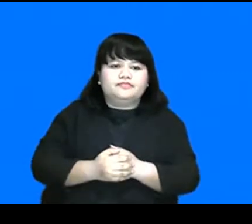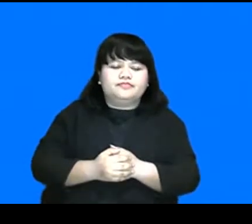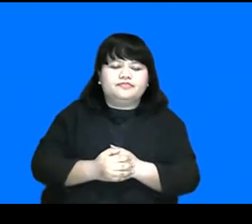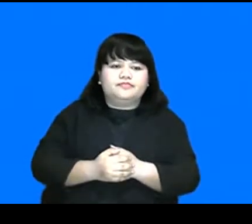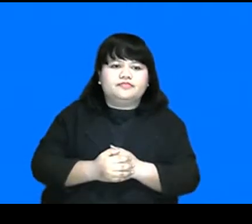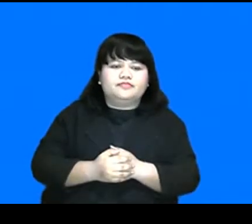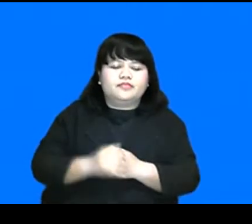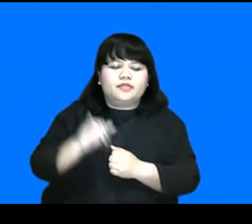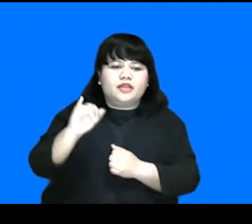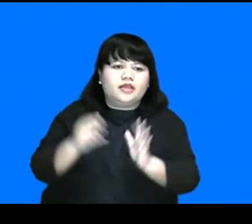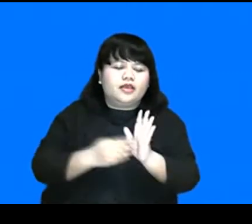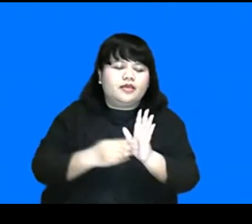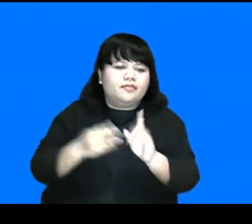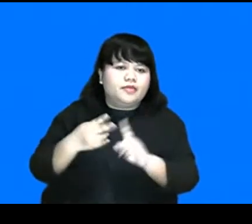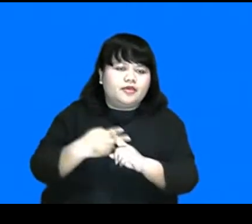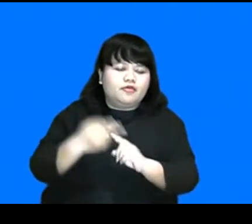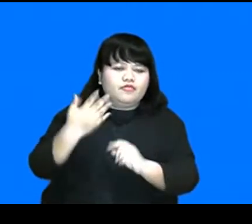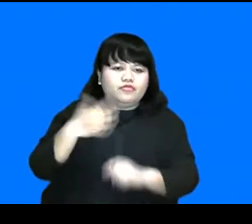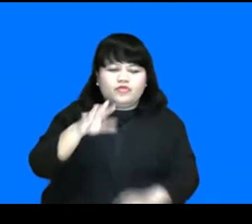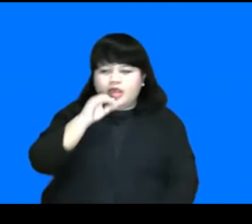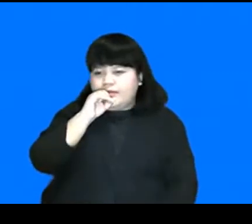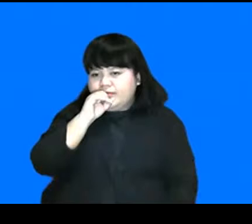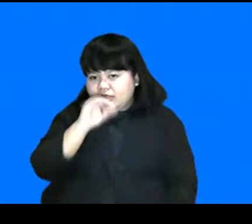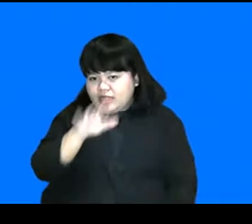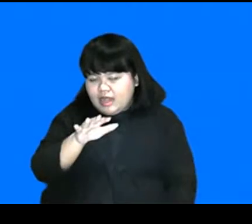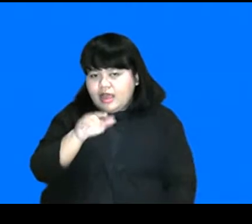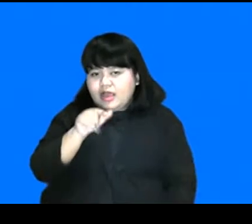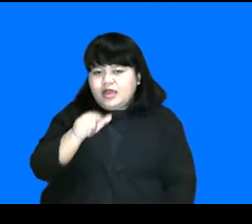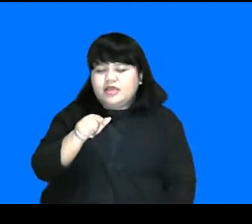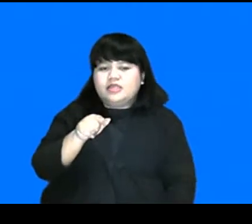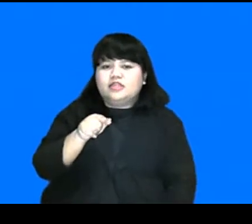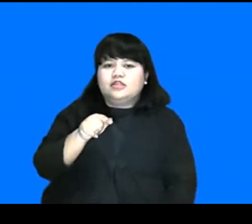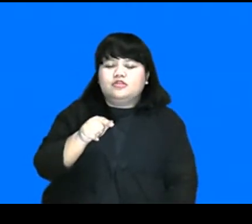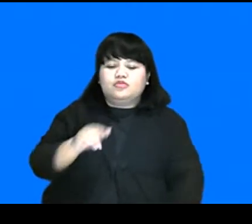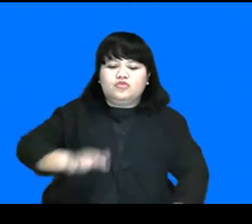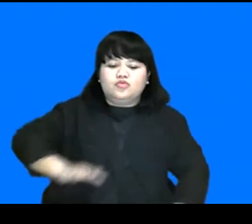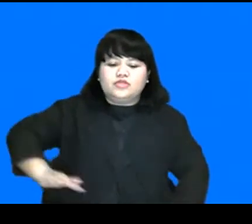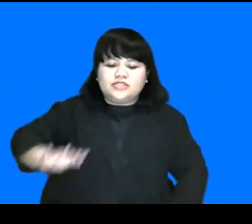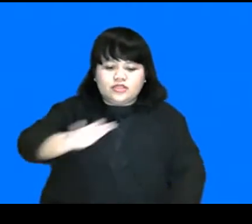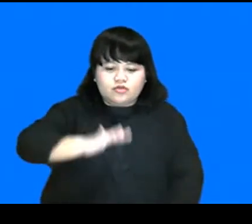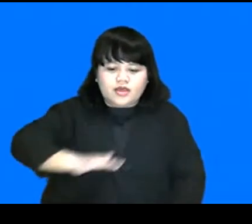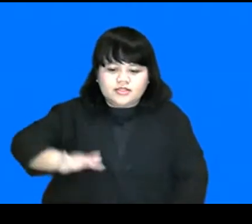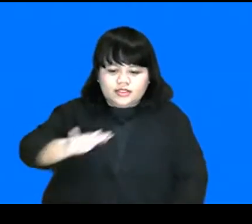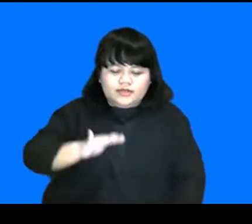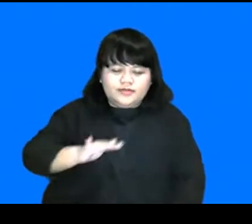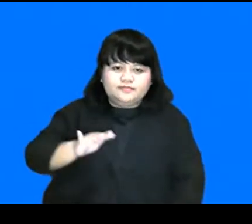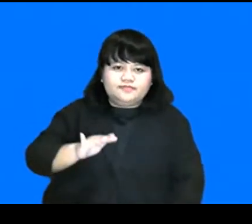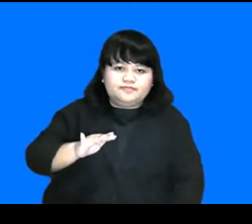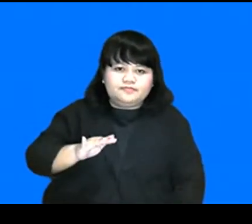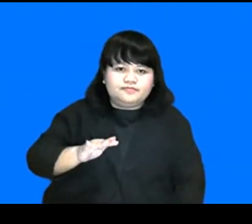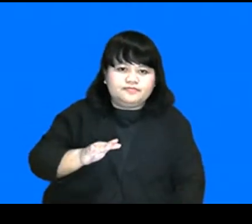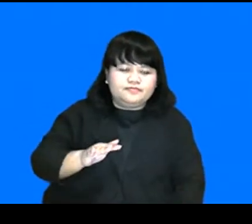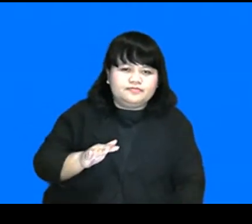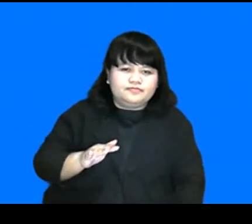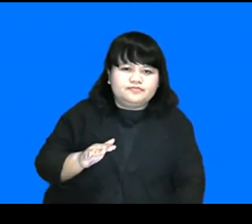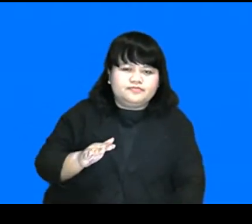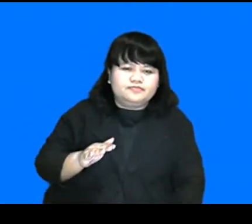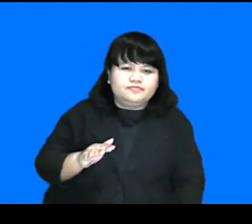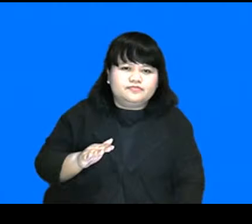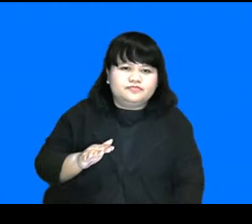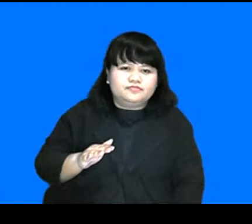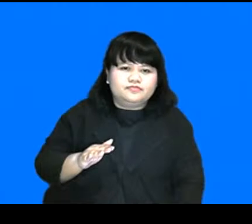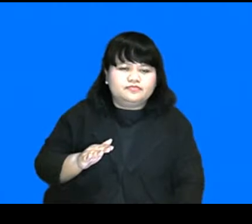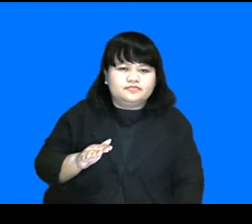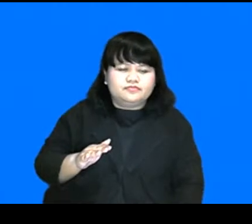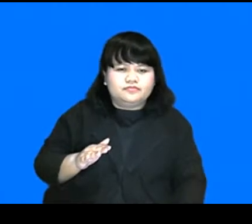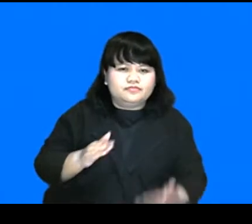conditions for the bailout or the rescue packages. So in that regards, yes, they are on board,